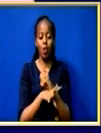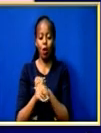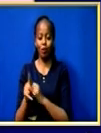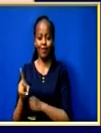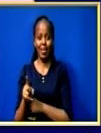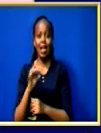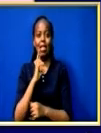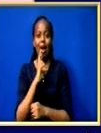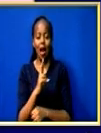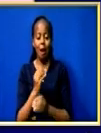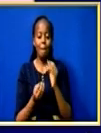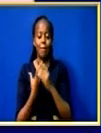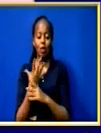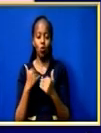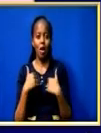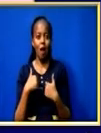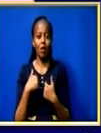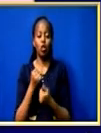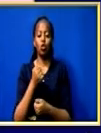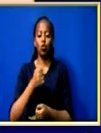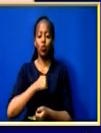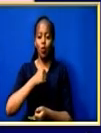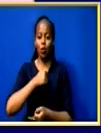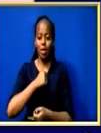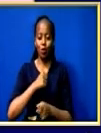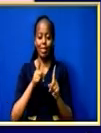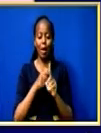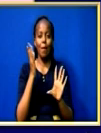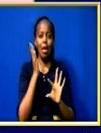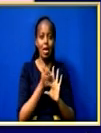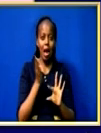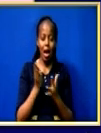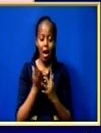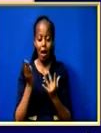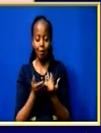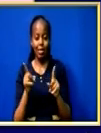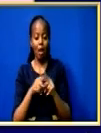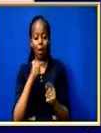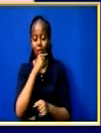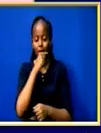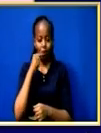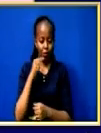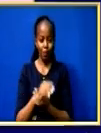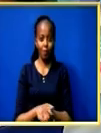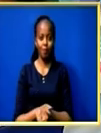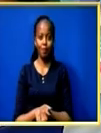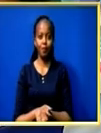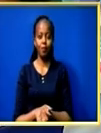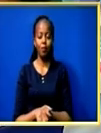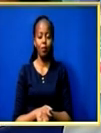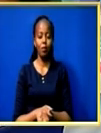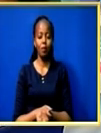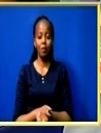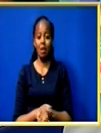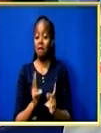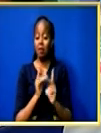And these are the plants. We have the sweet potatoes, the yams, and the cassava, and the carrots. Great. Look at that. I want